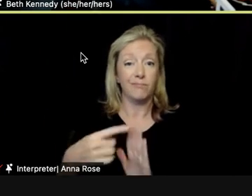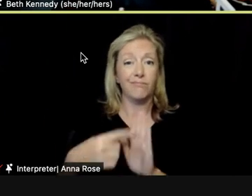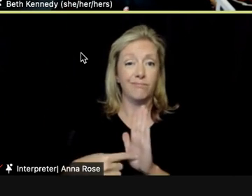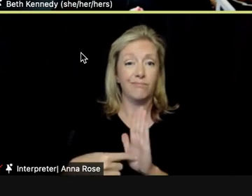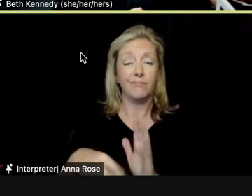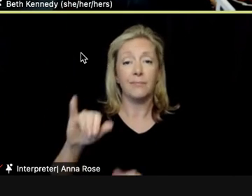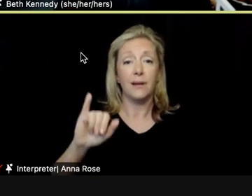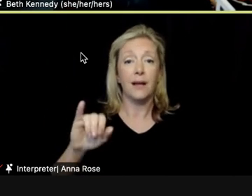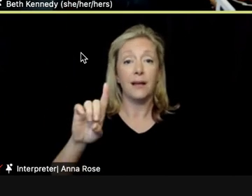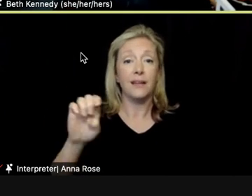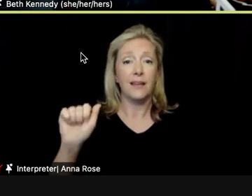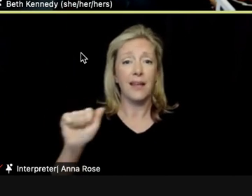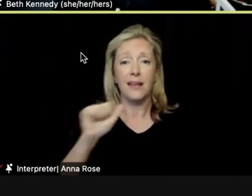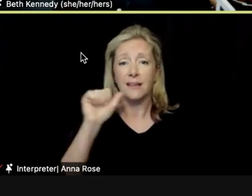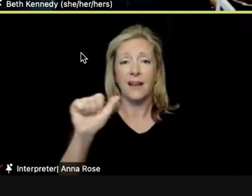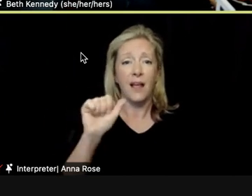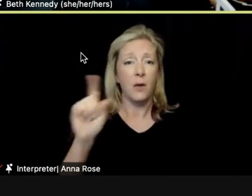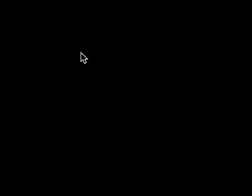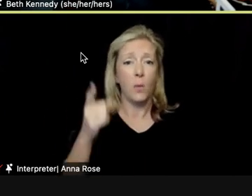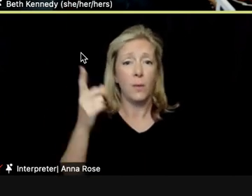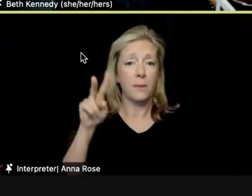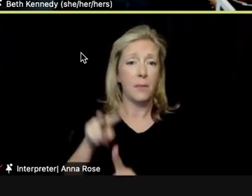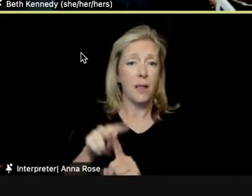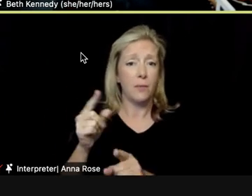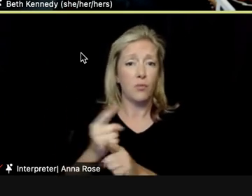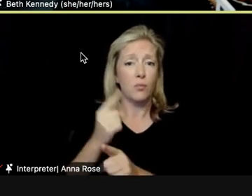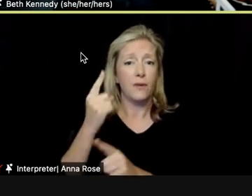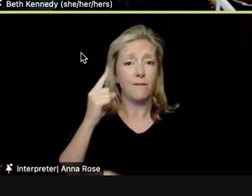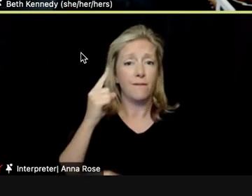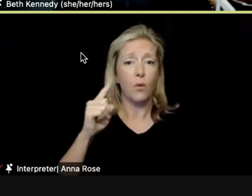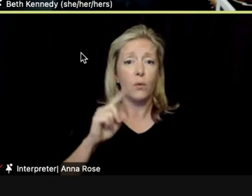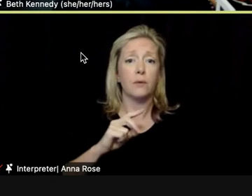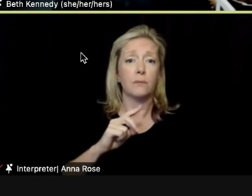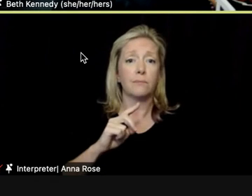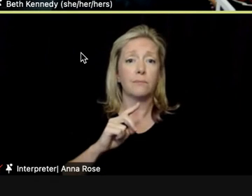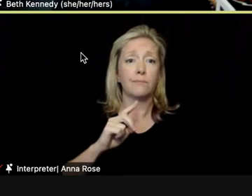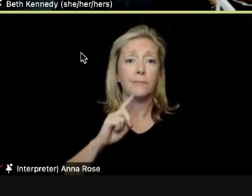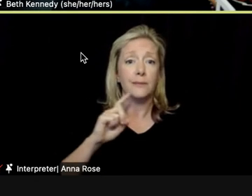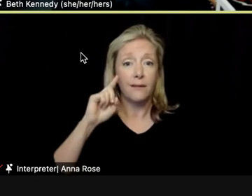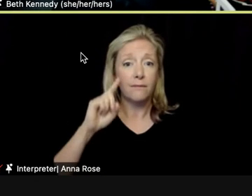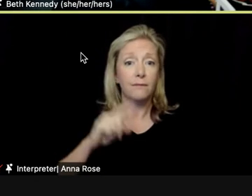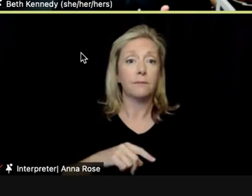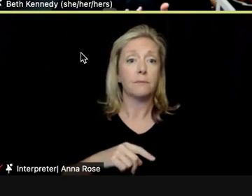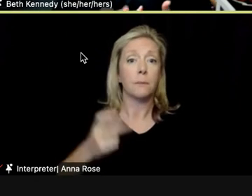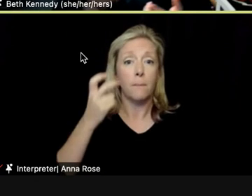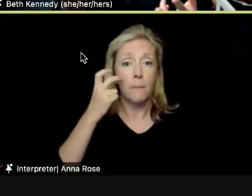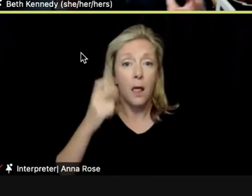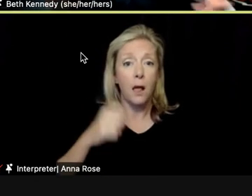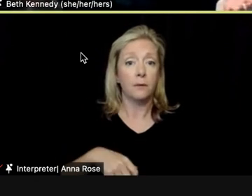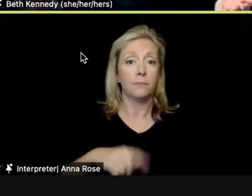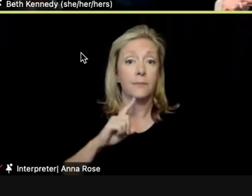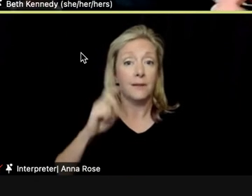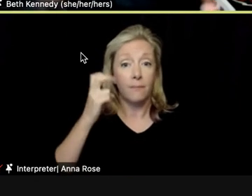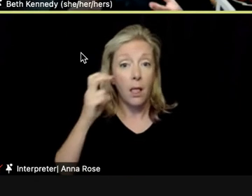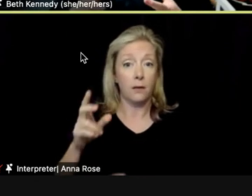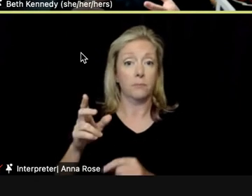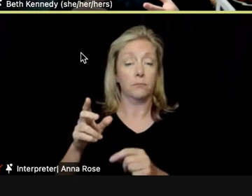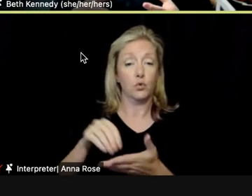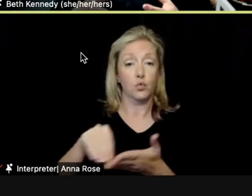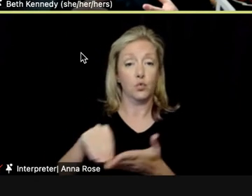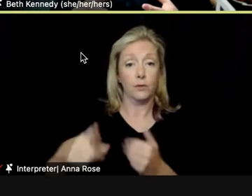areas for kids who are blind, visually impaired, deaf, hard of hearing, and deaf blind. And so people